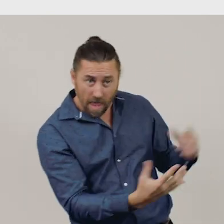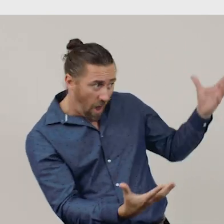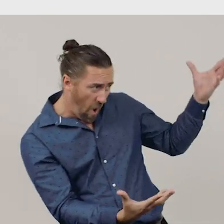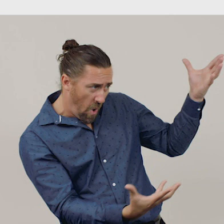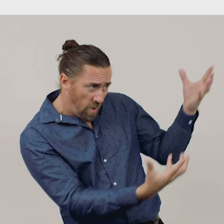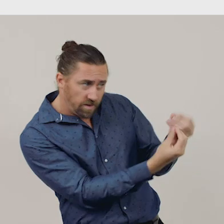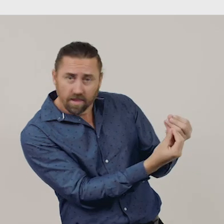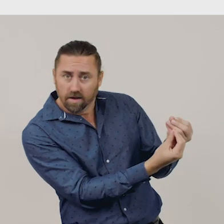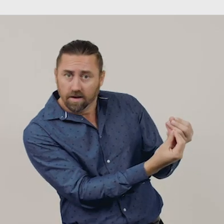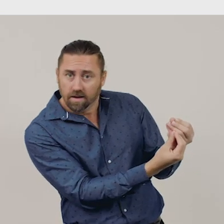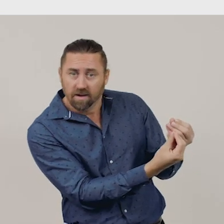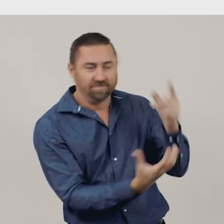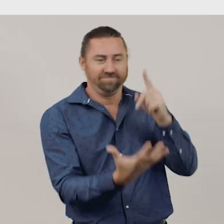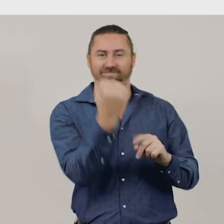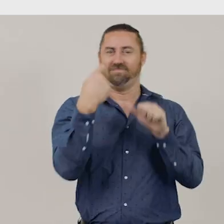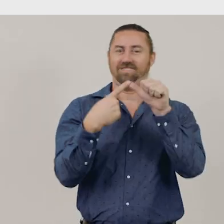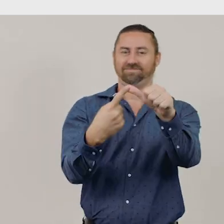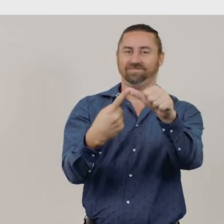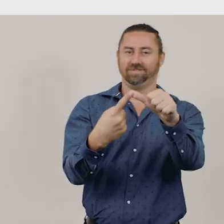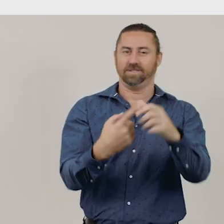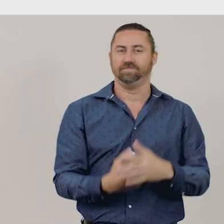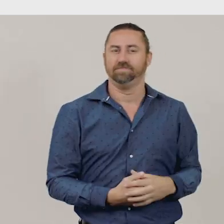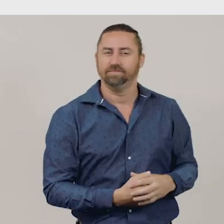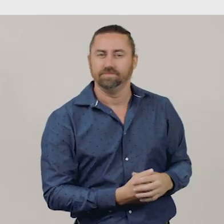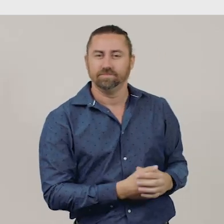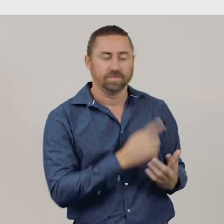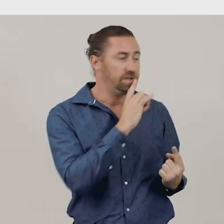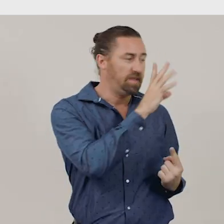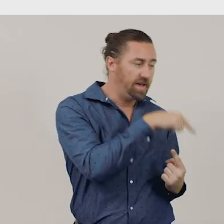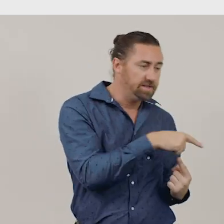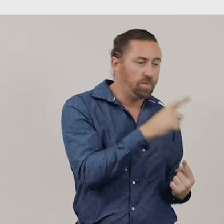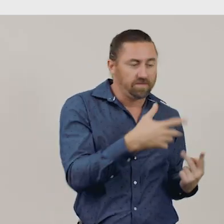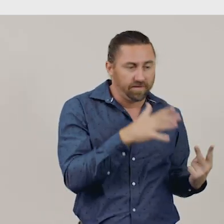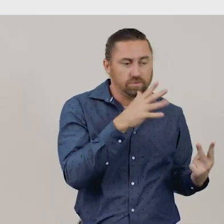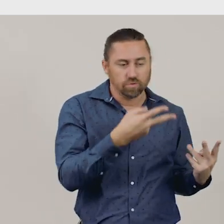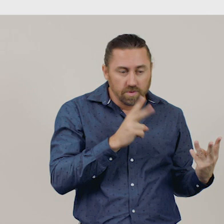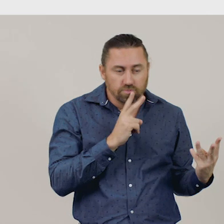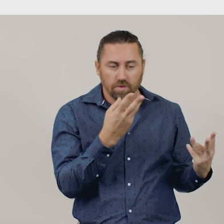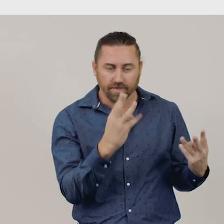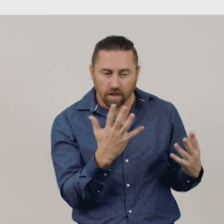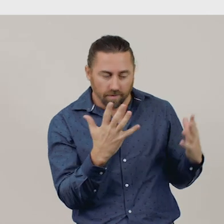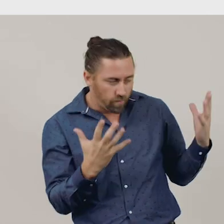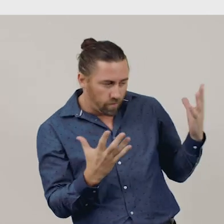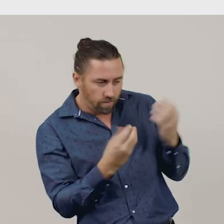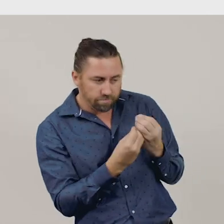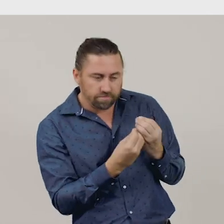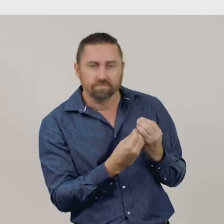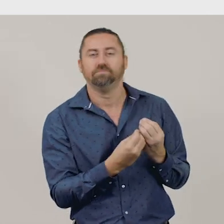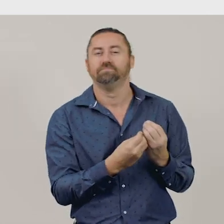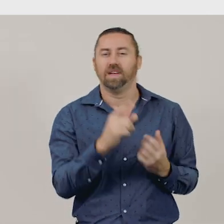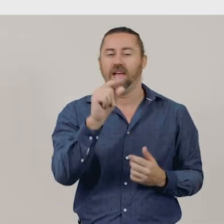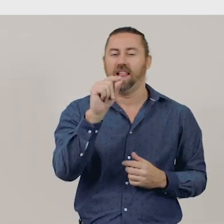those values together to get our final answer. So 10,000 plus 1,500 plus 200 plus 35 is equal to